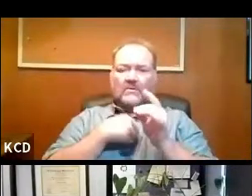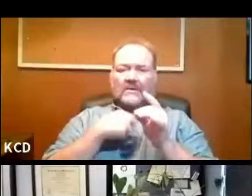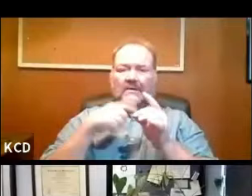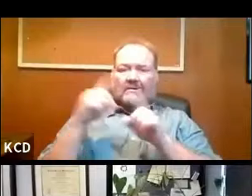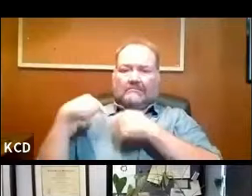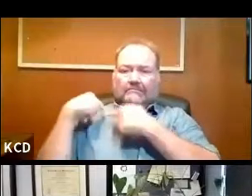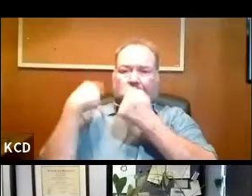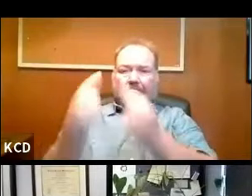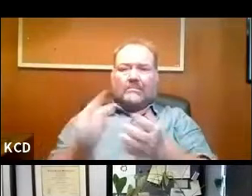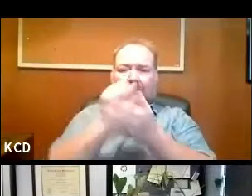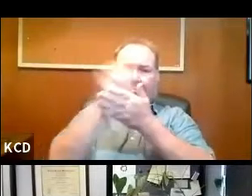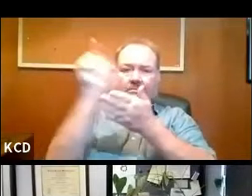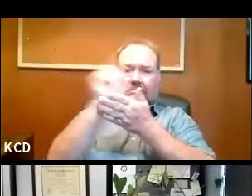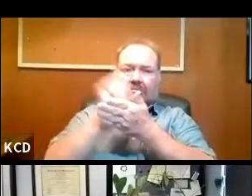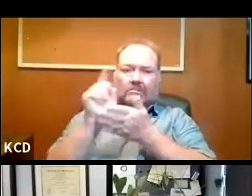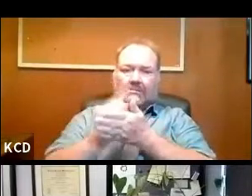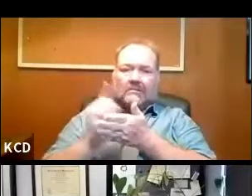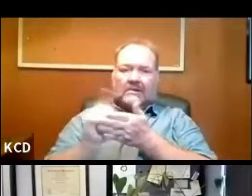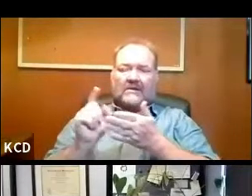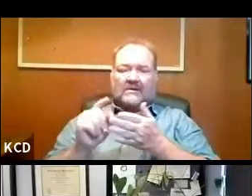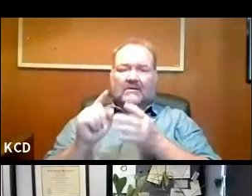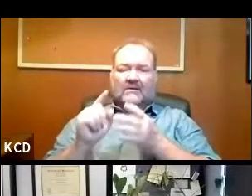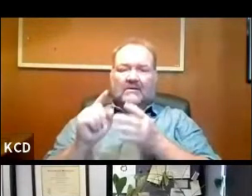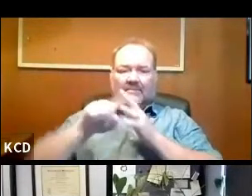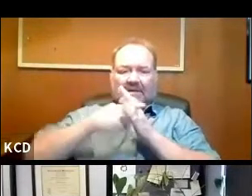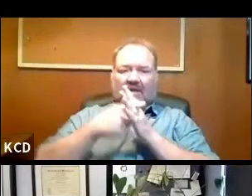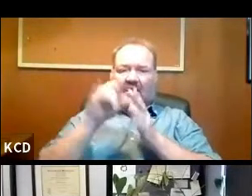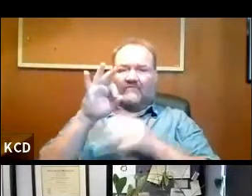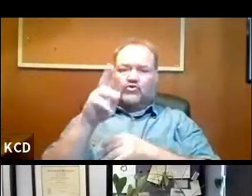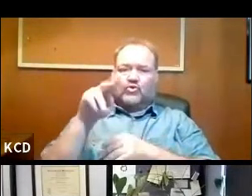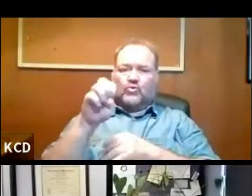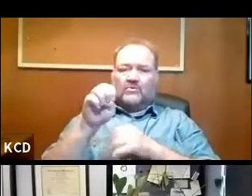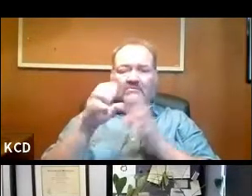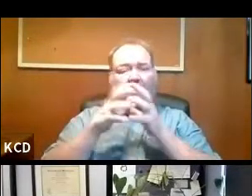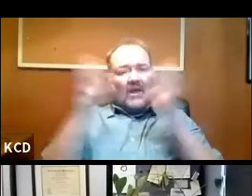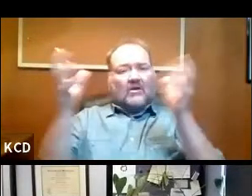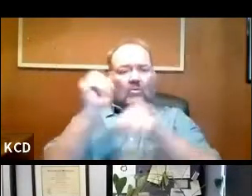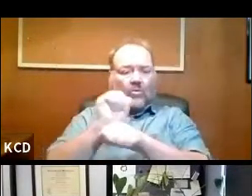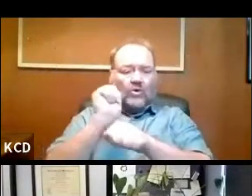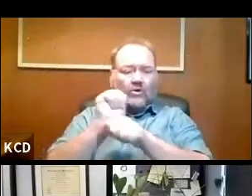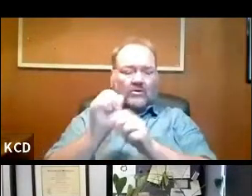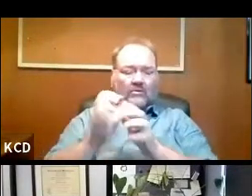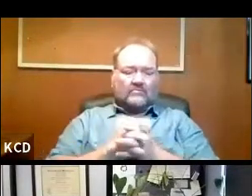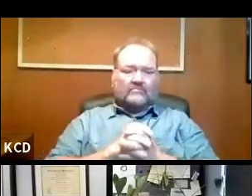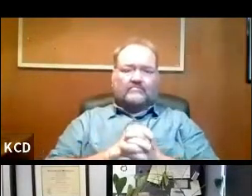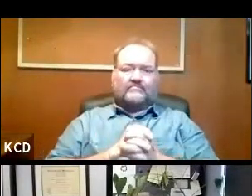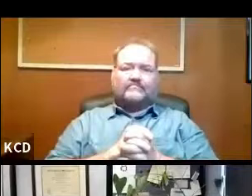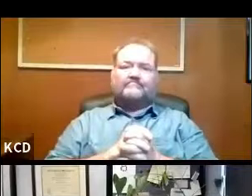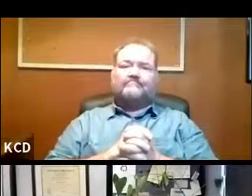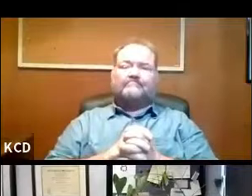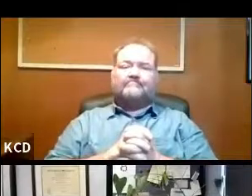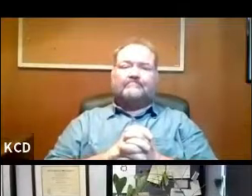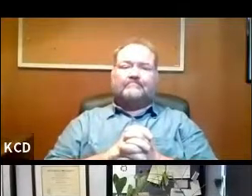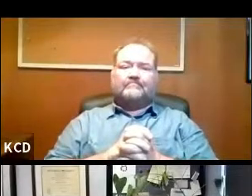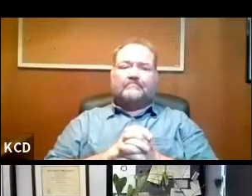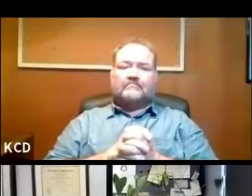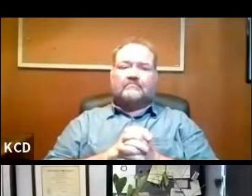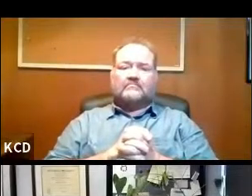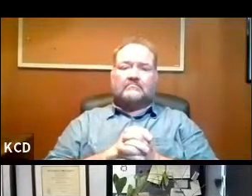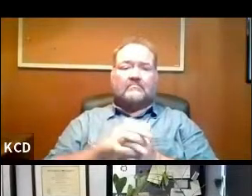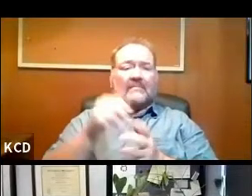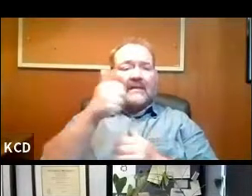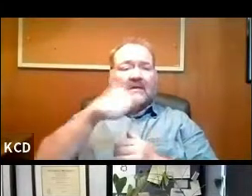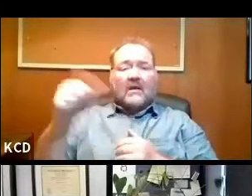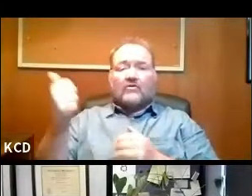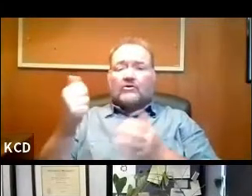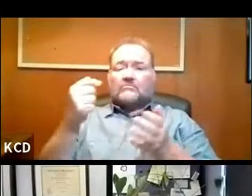every single week since the beginning of June. It's a lot of work. Any other